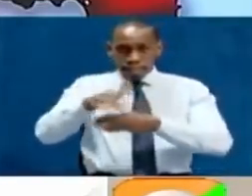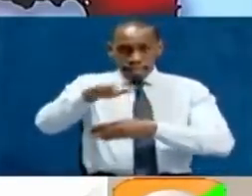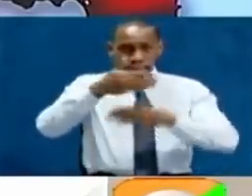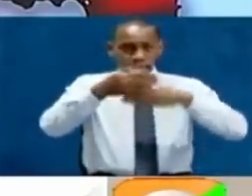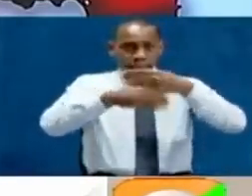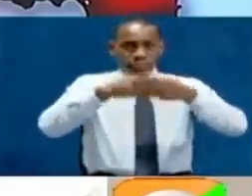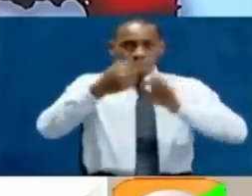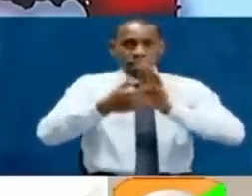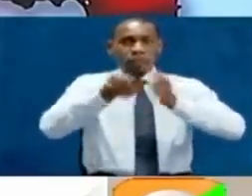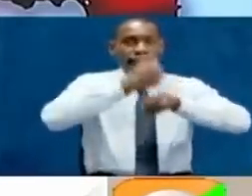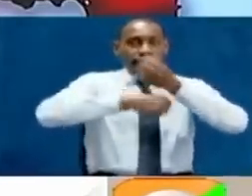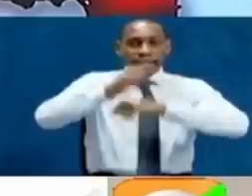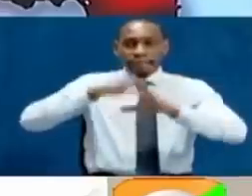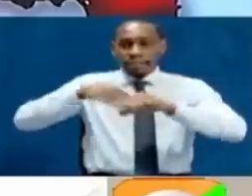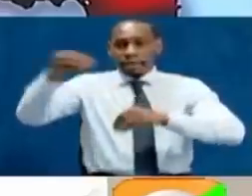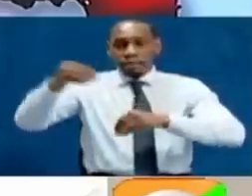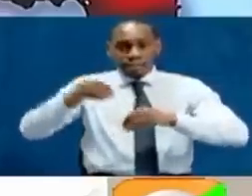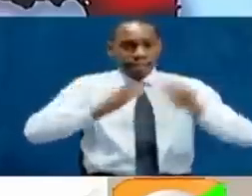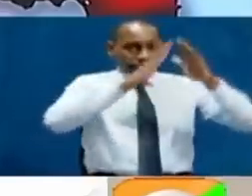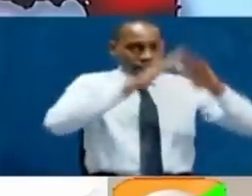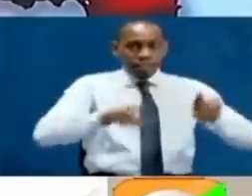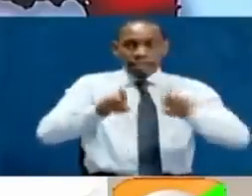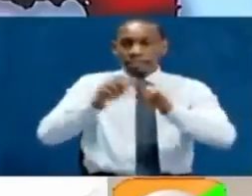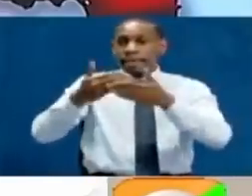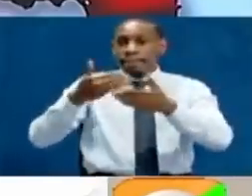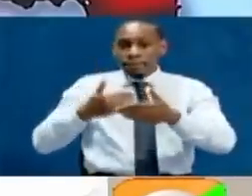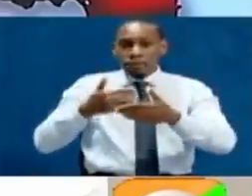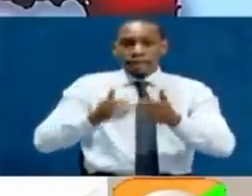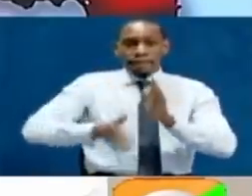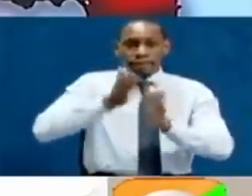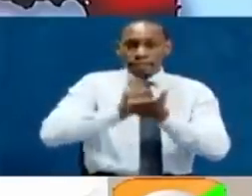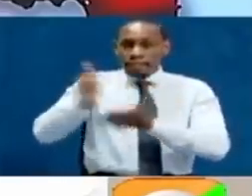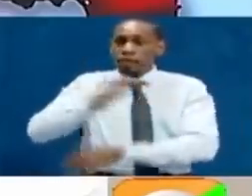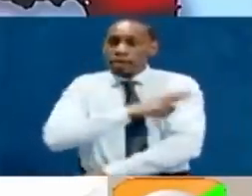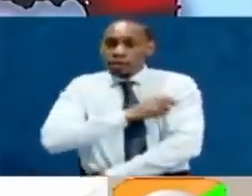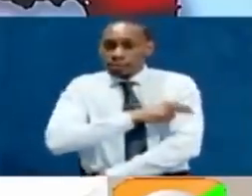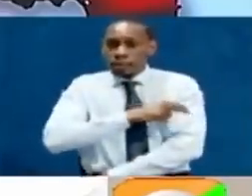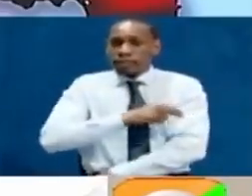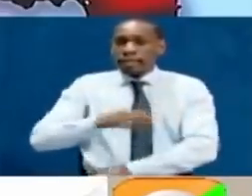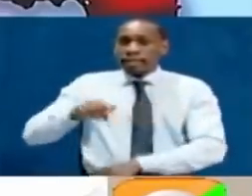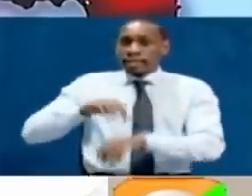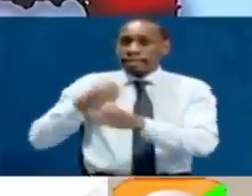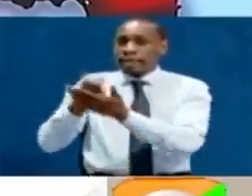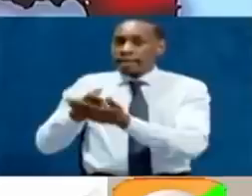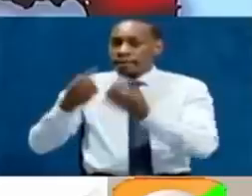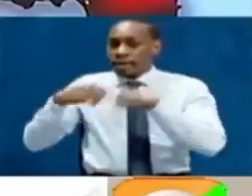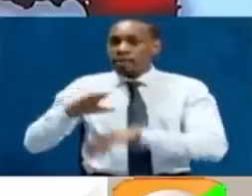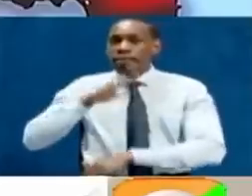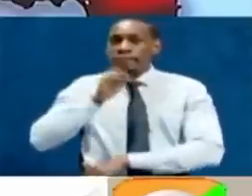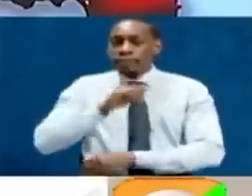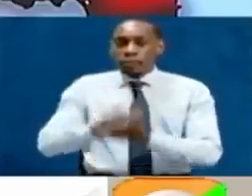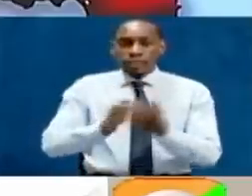building showing activities outside Omwenga's apartment before he was rushed to hospital, where he was pronounced dead with a